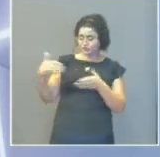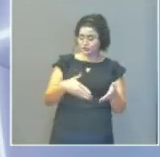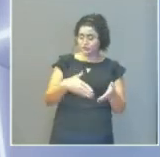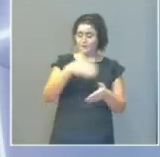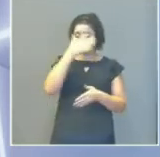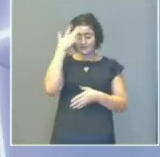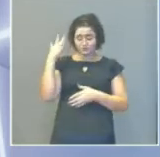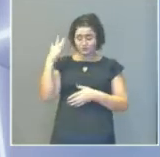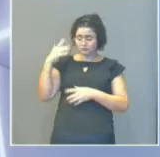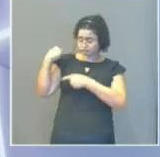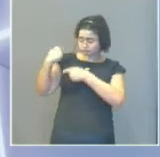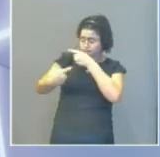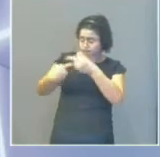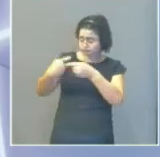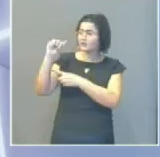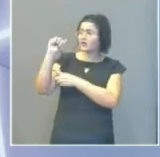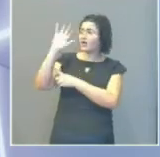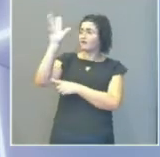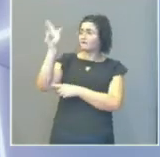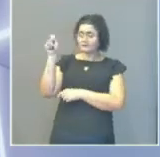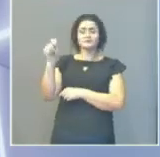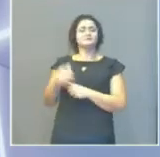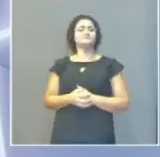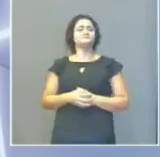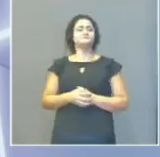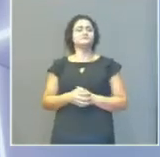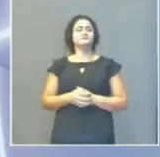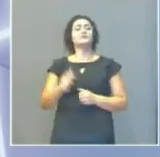has the unfortunate,